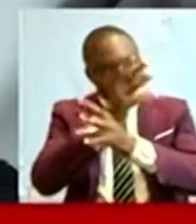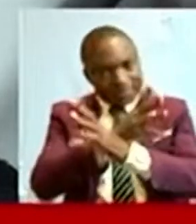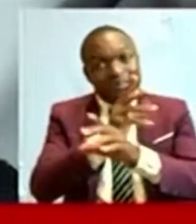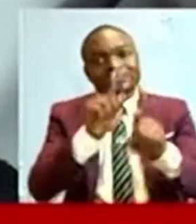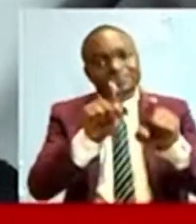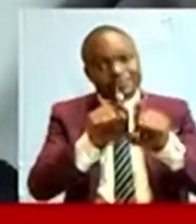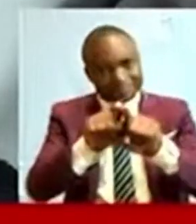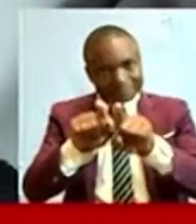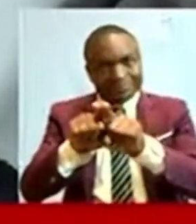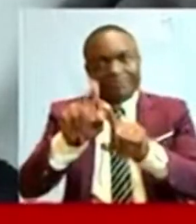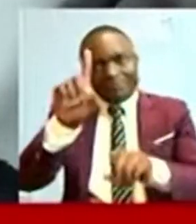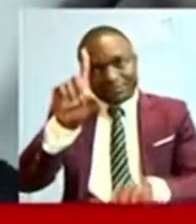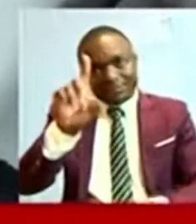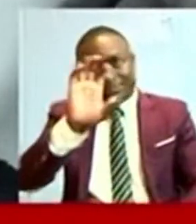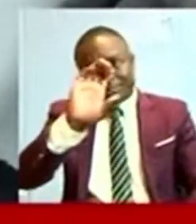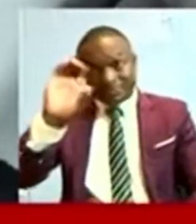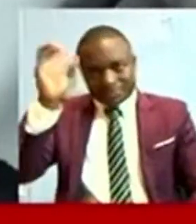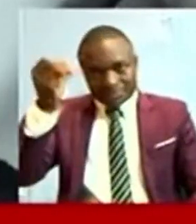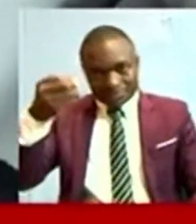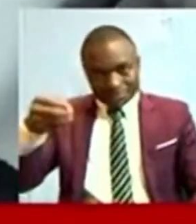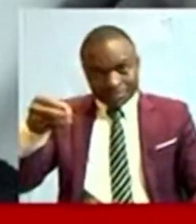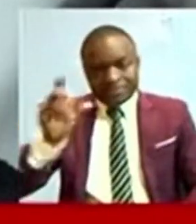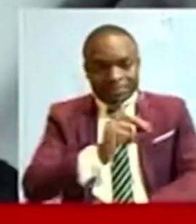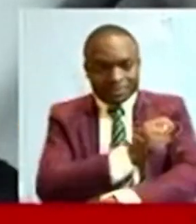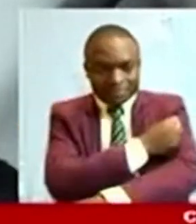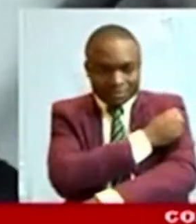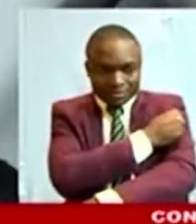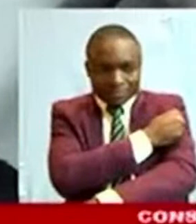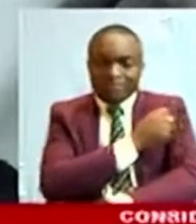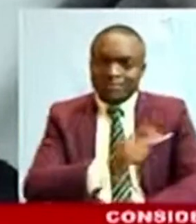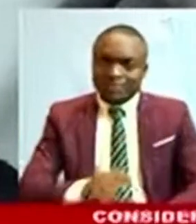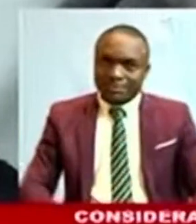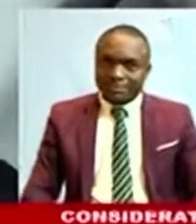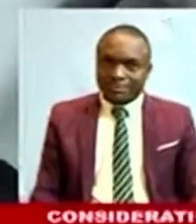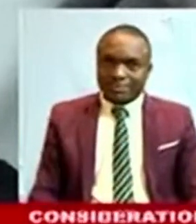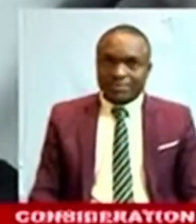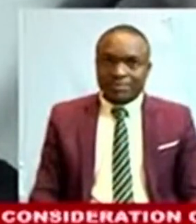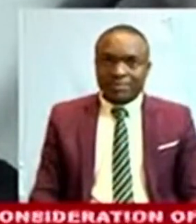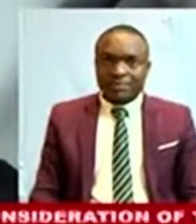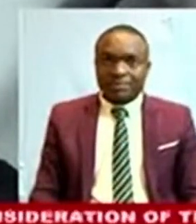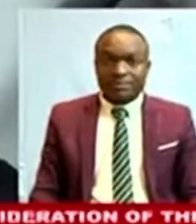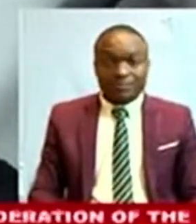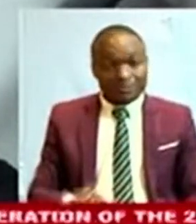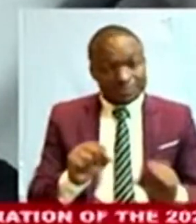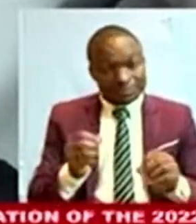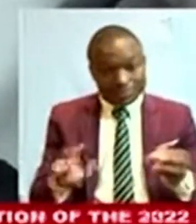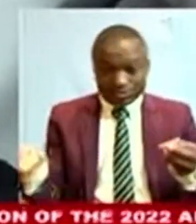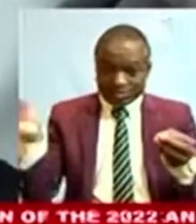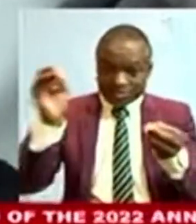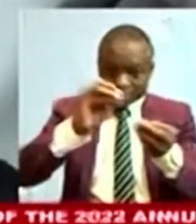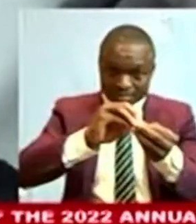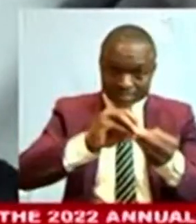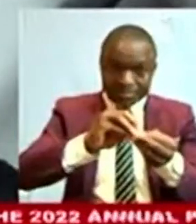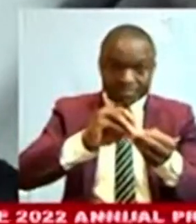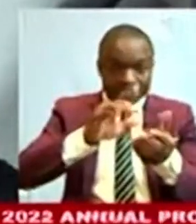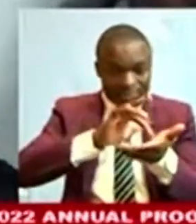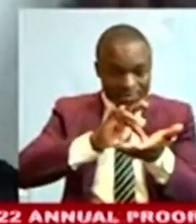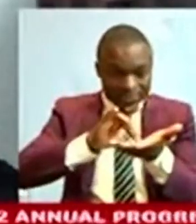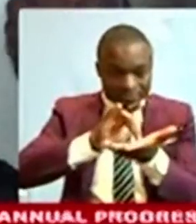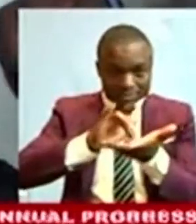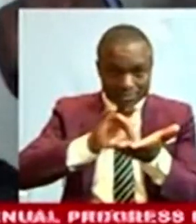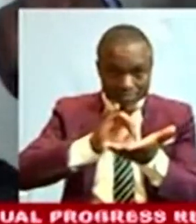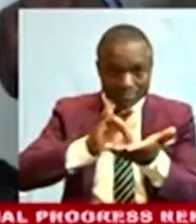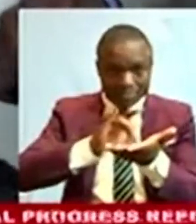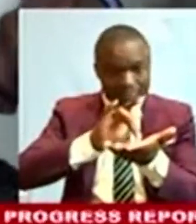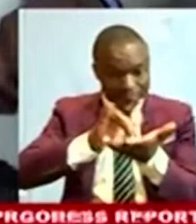at 100% for the vaccines. May I also add that on medicines and medical